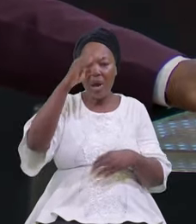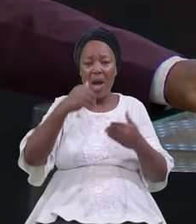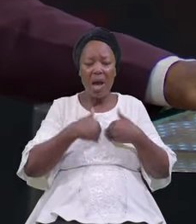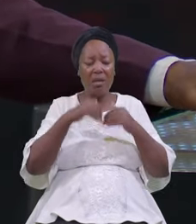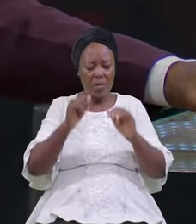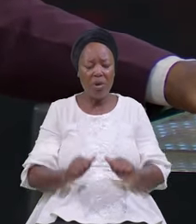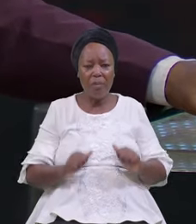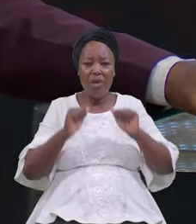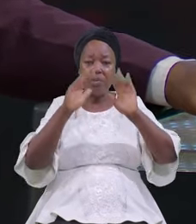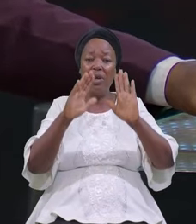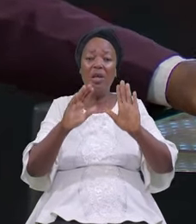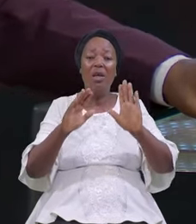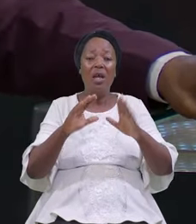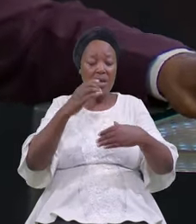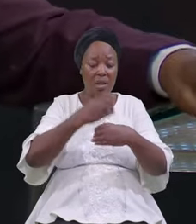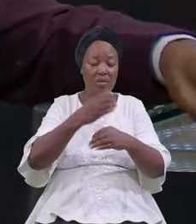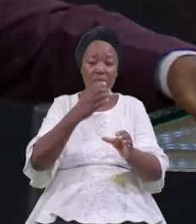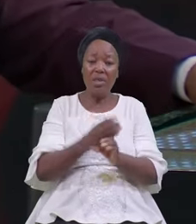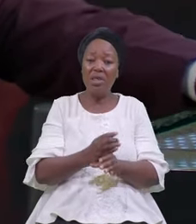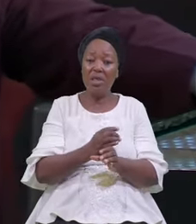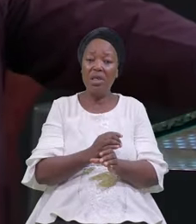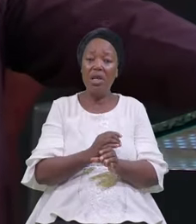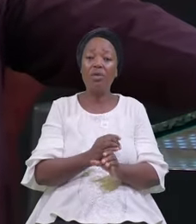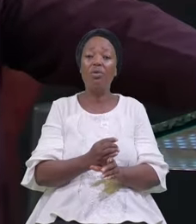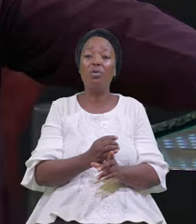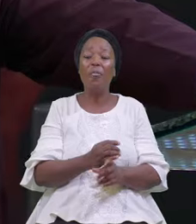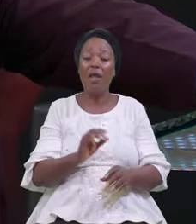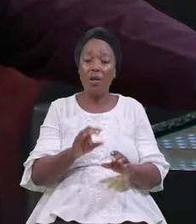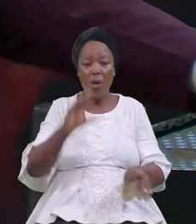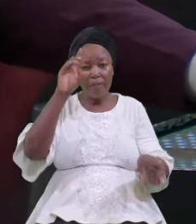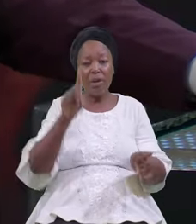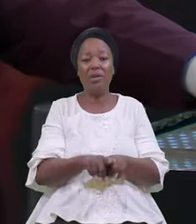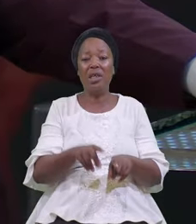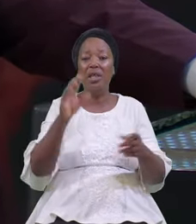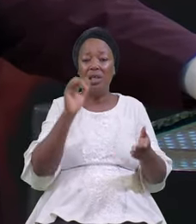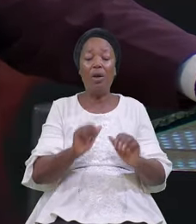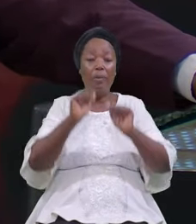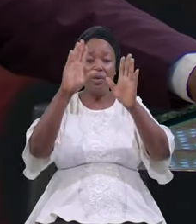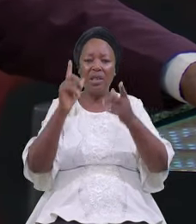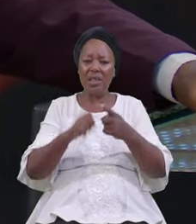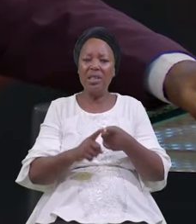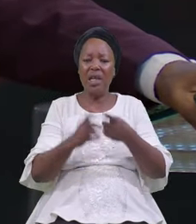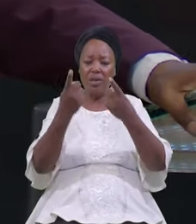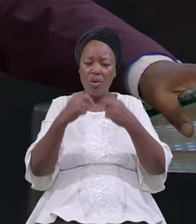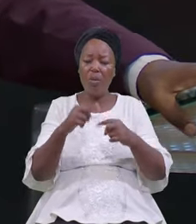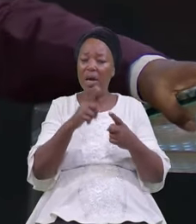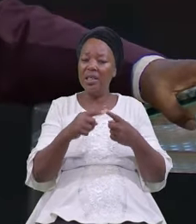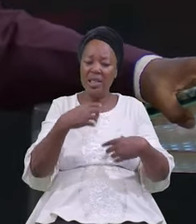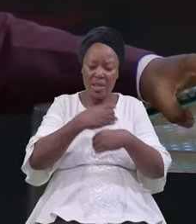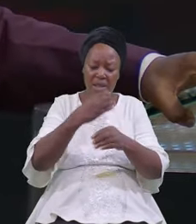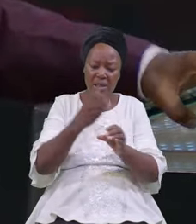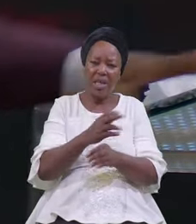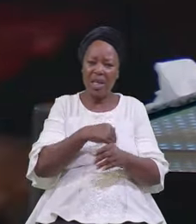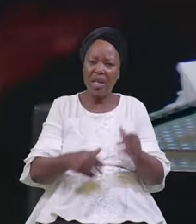commitment, generative commitment, that generated decision, that generated a kind of pursuit